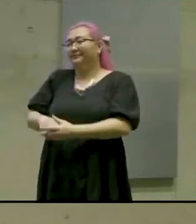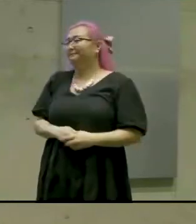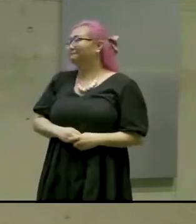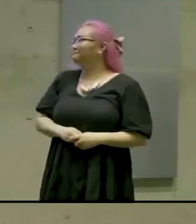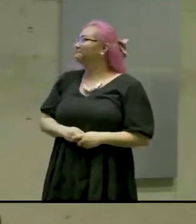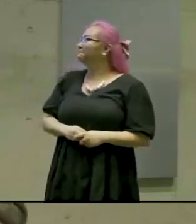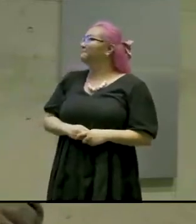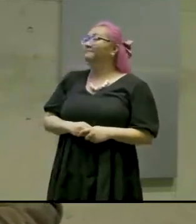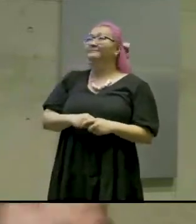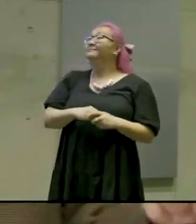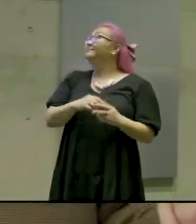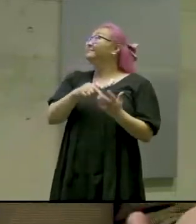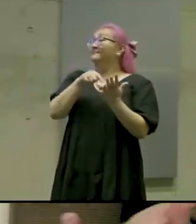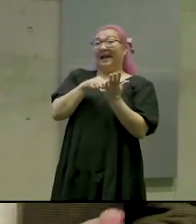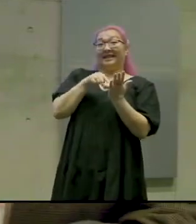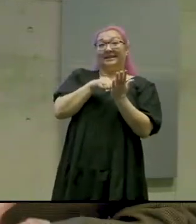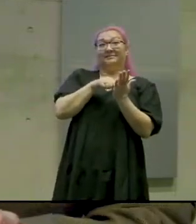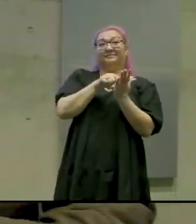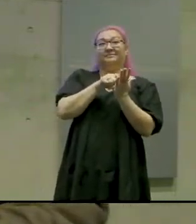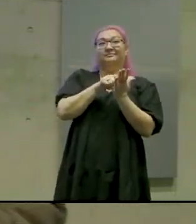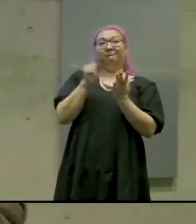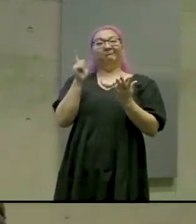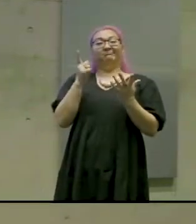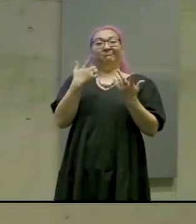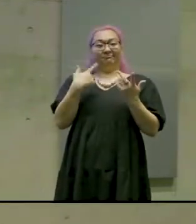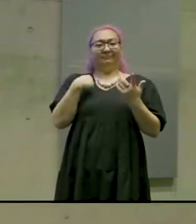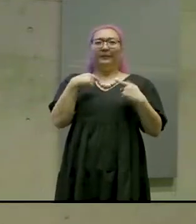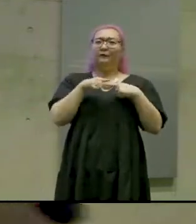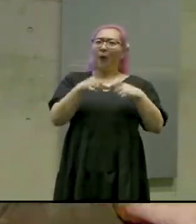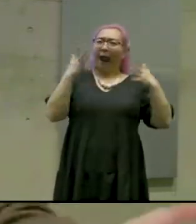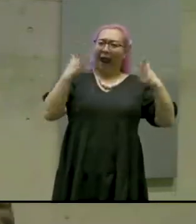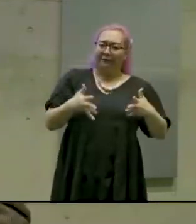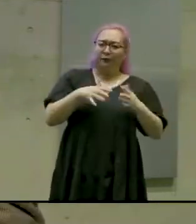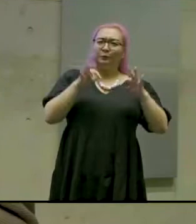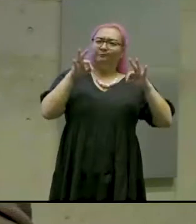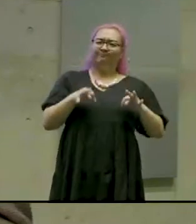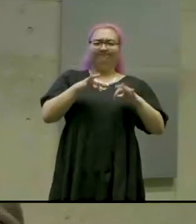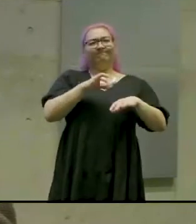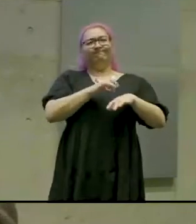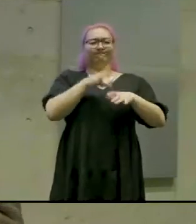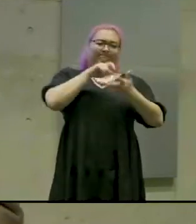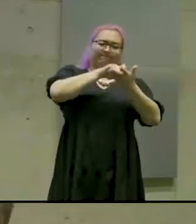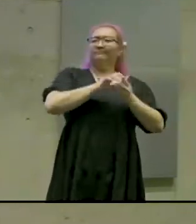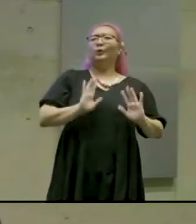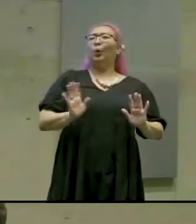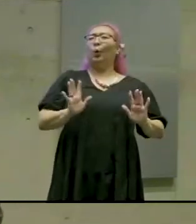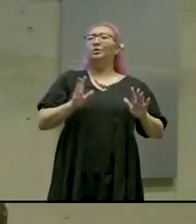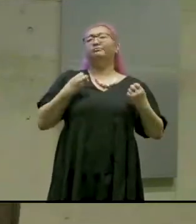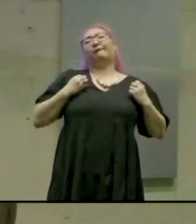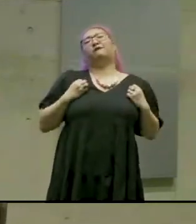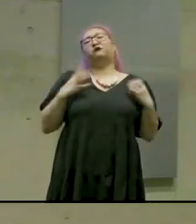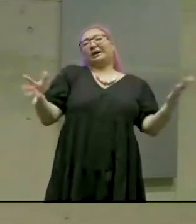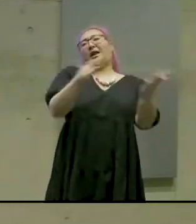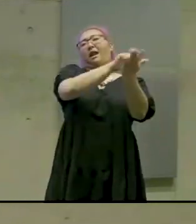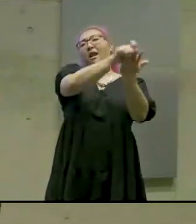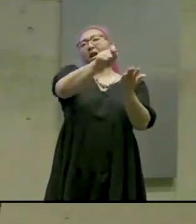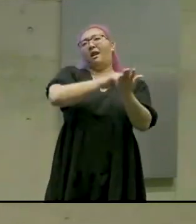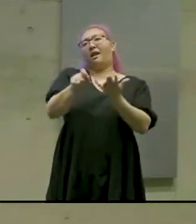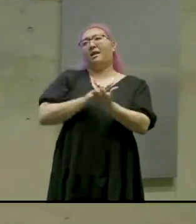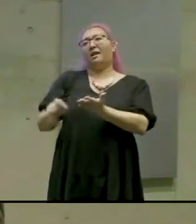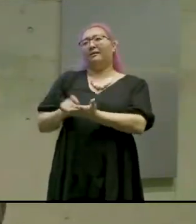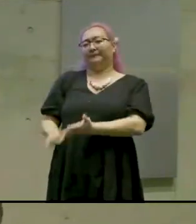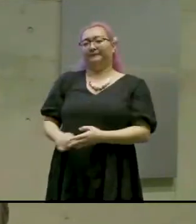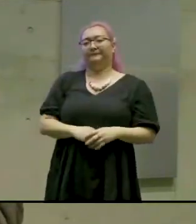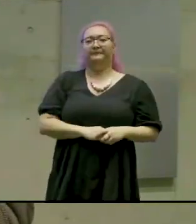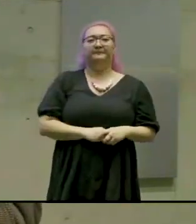how you express yourself. It's just, you can do what, you create your own rules in that. And it's so important to, as much